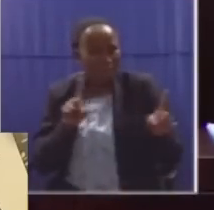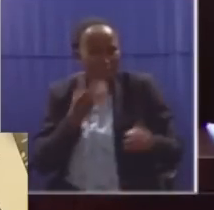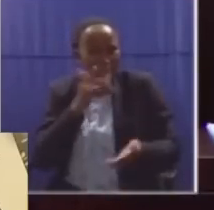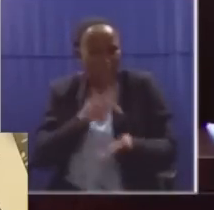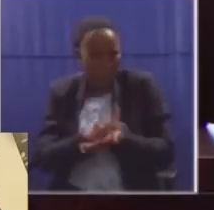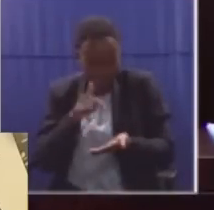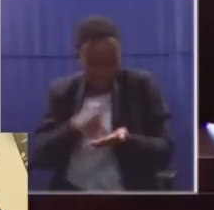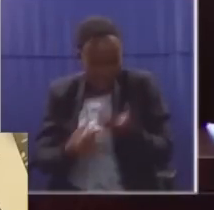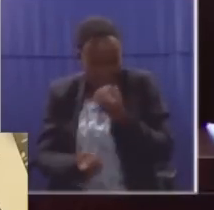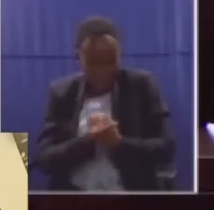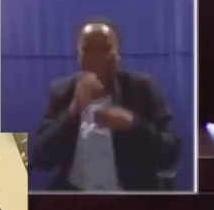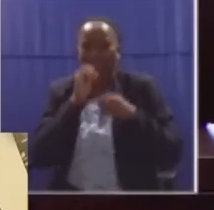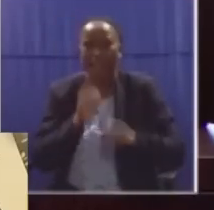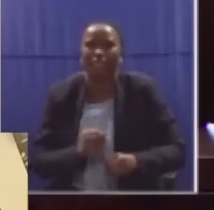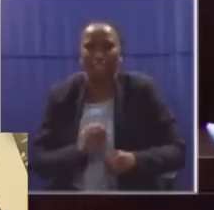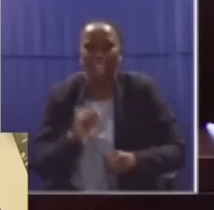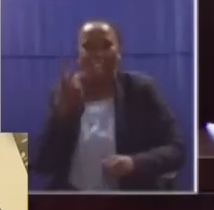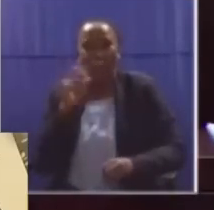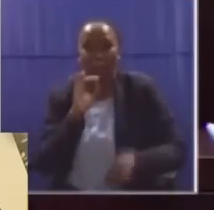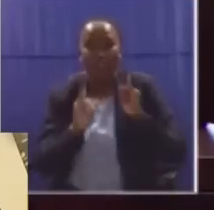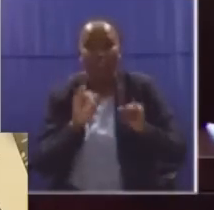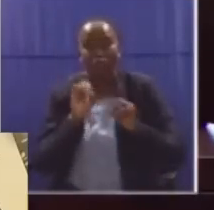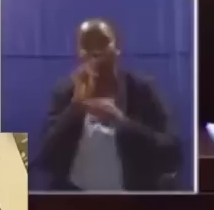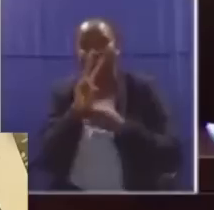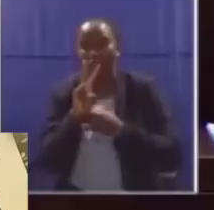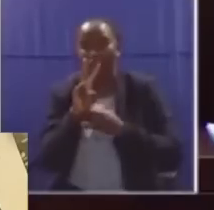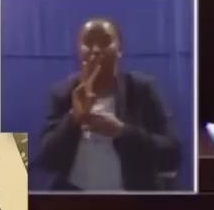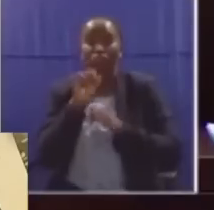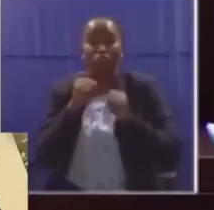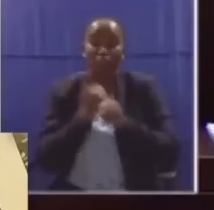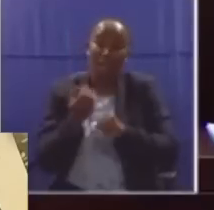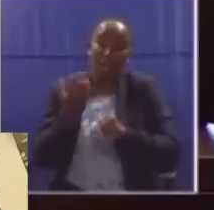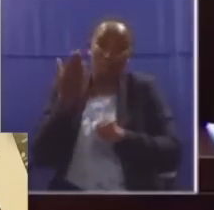promise. In 2011-12, 10 years ago, the SAPS had